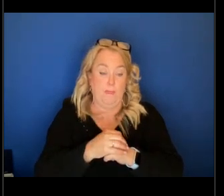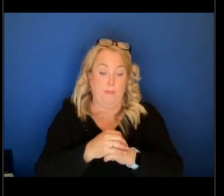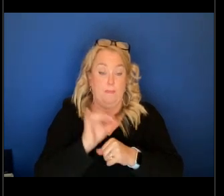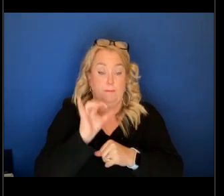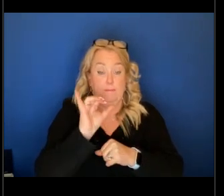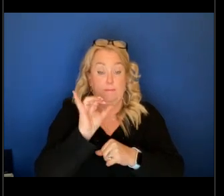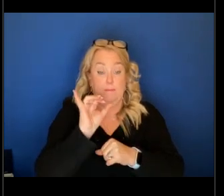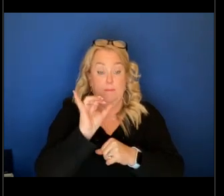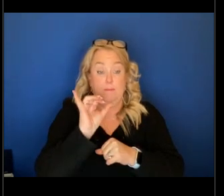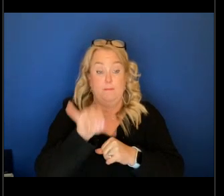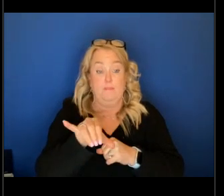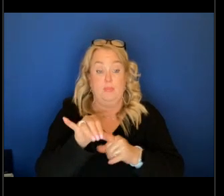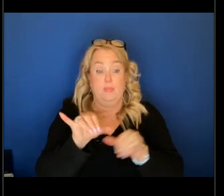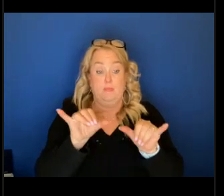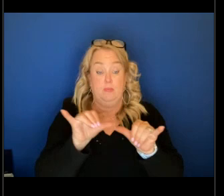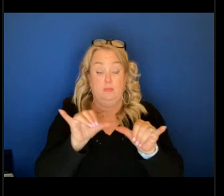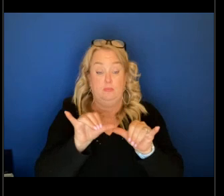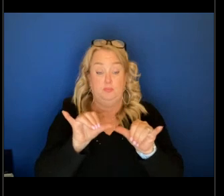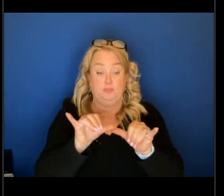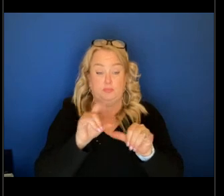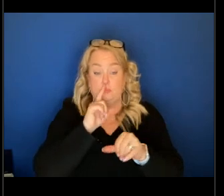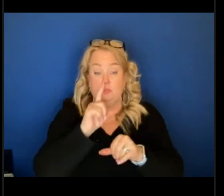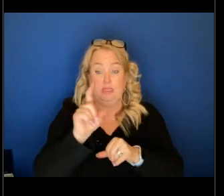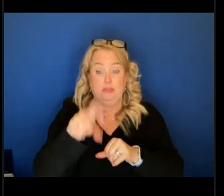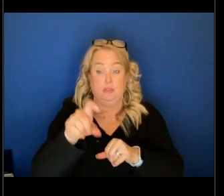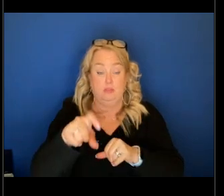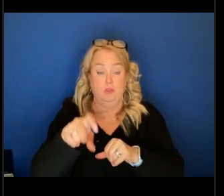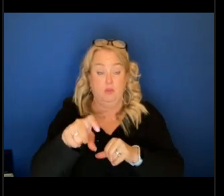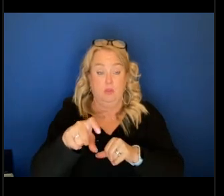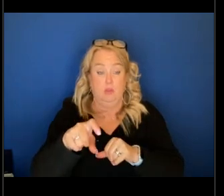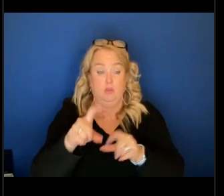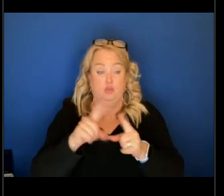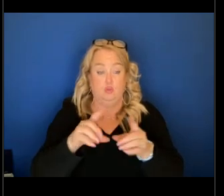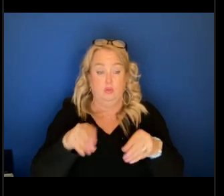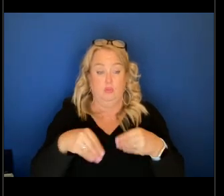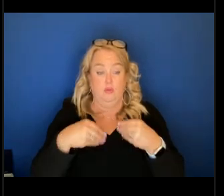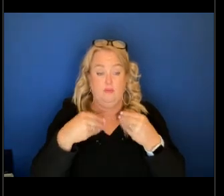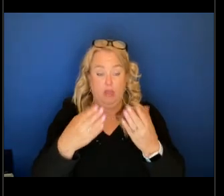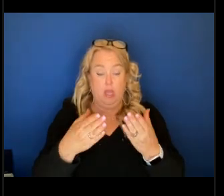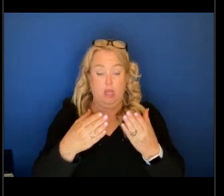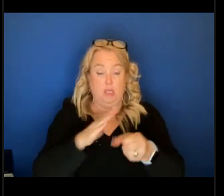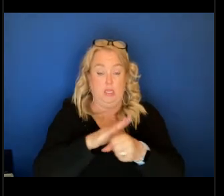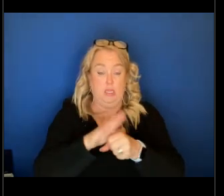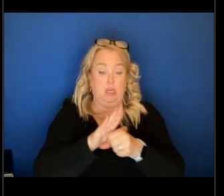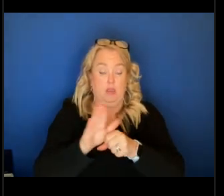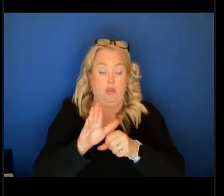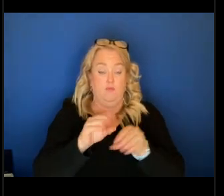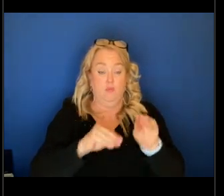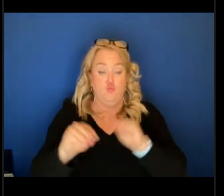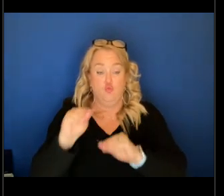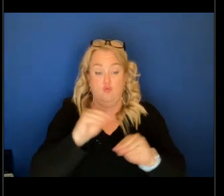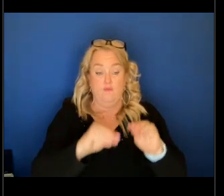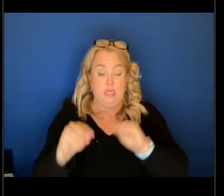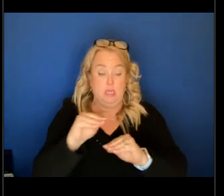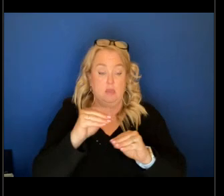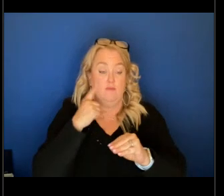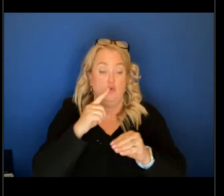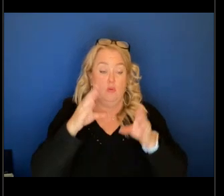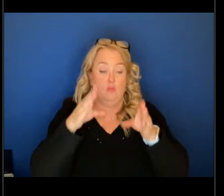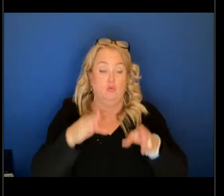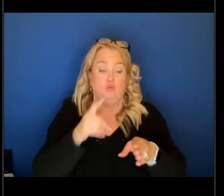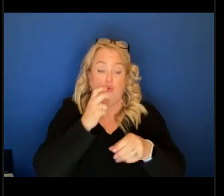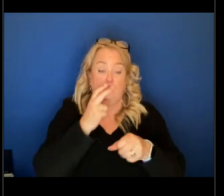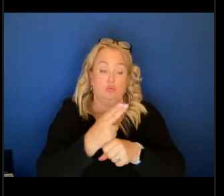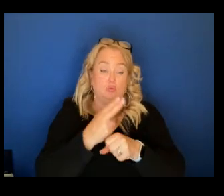This turning diameter is necessary to provide adequate maneuvering space for a person using